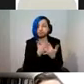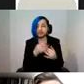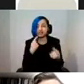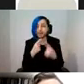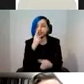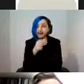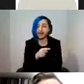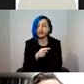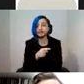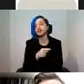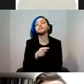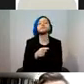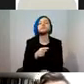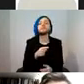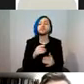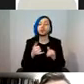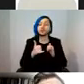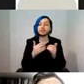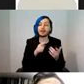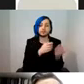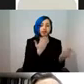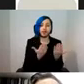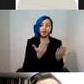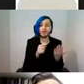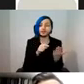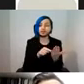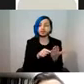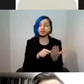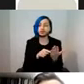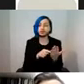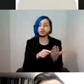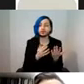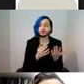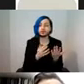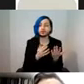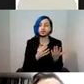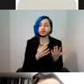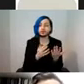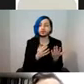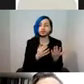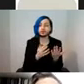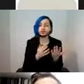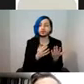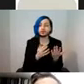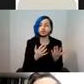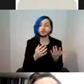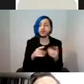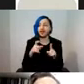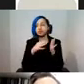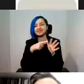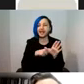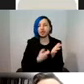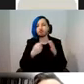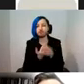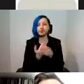We can access that information, which is sometimes compared to a Doomsday reboot,